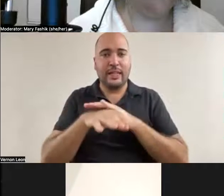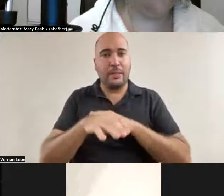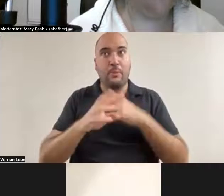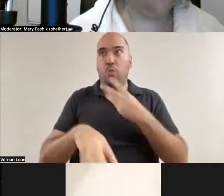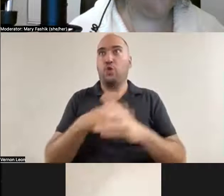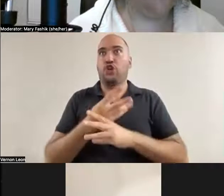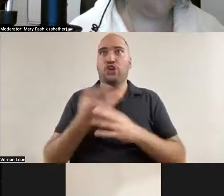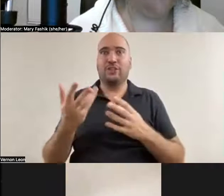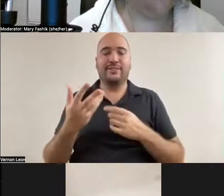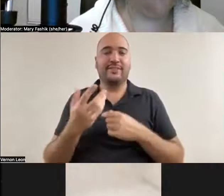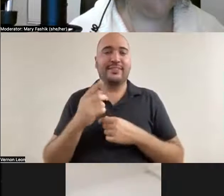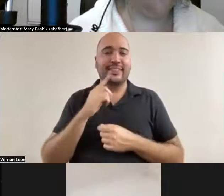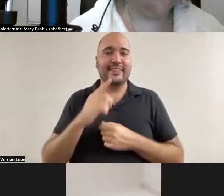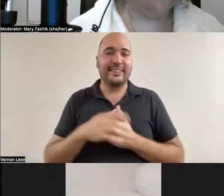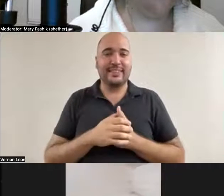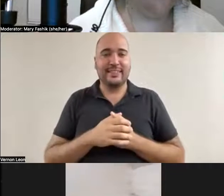world, it is